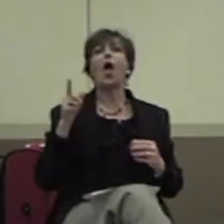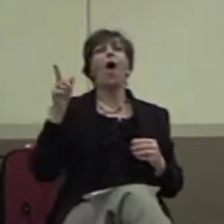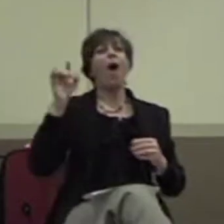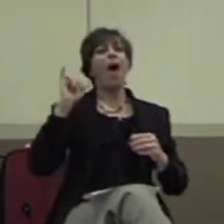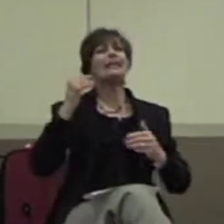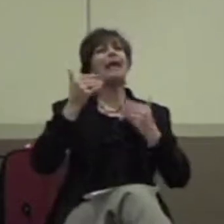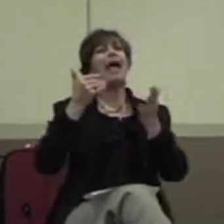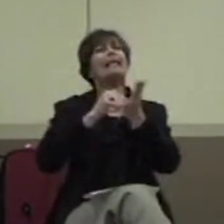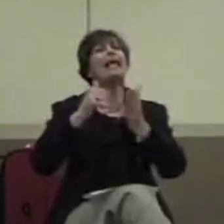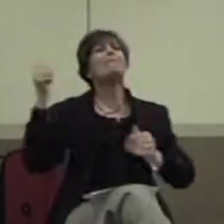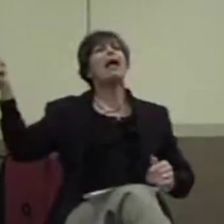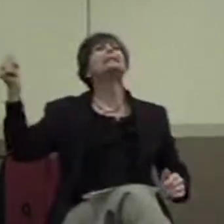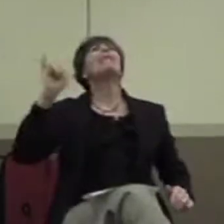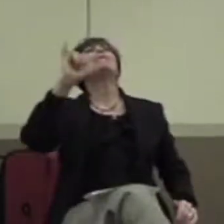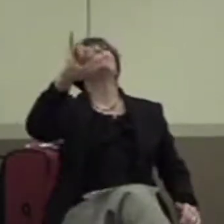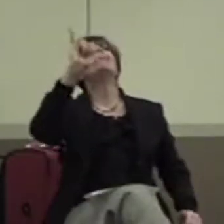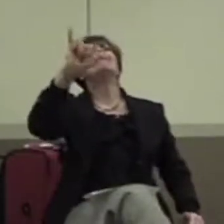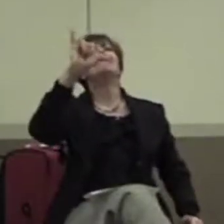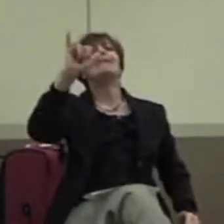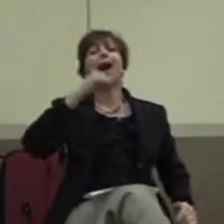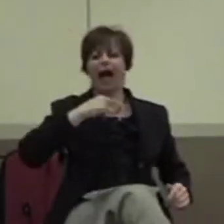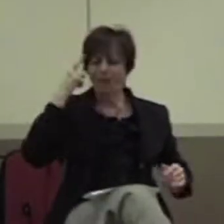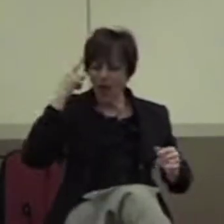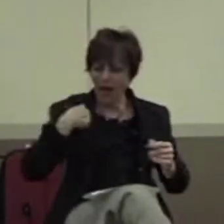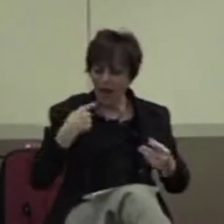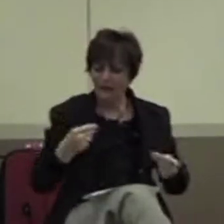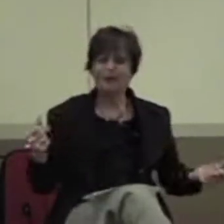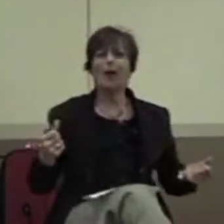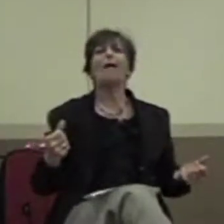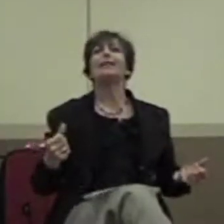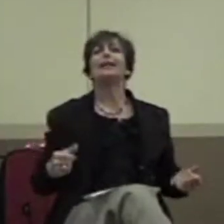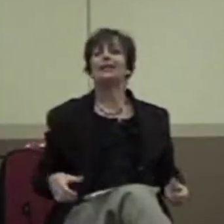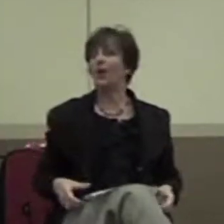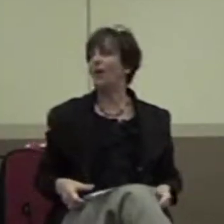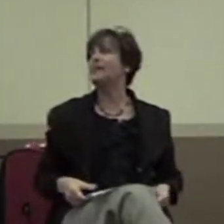Oh, it's going all by itself again. I thought I took care of that.